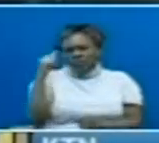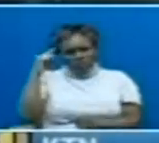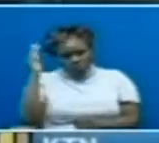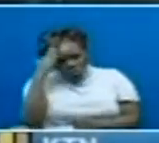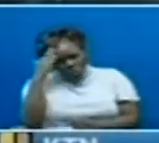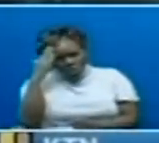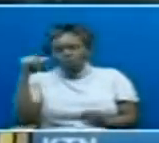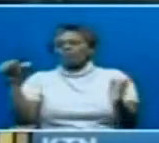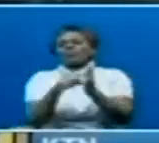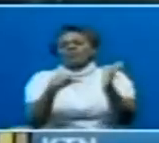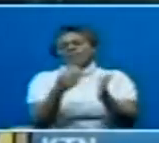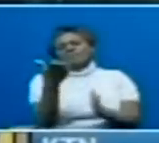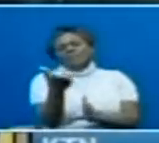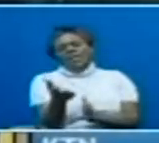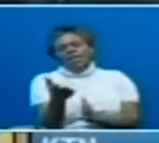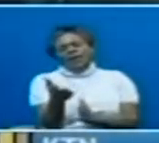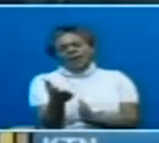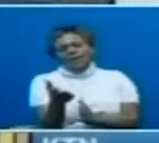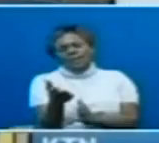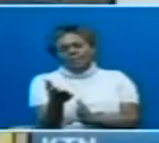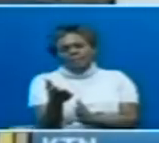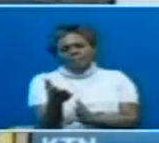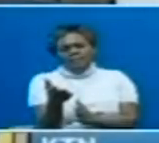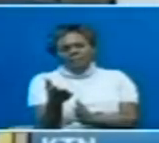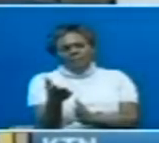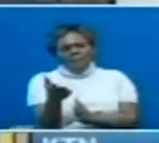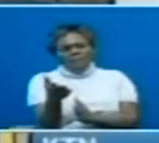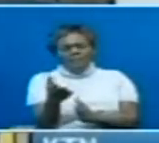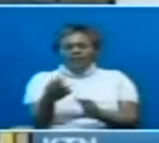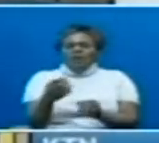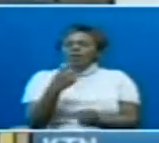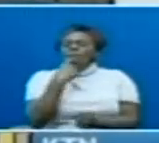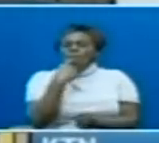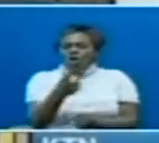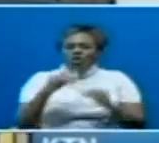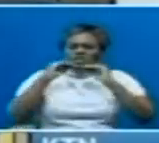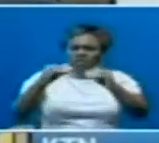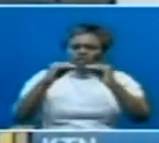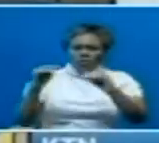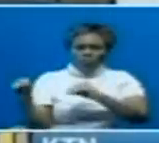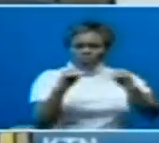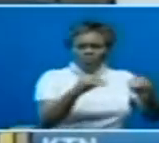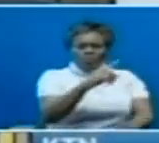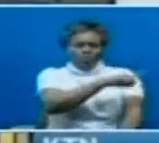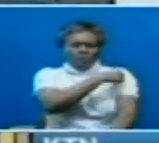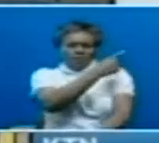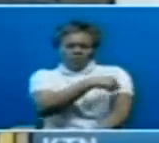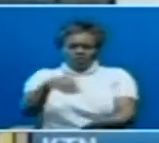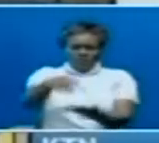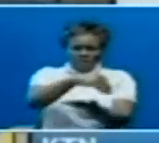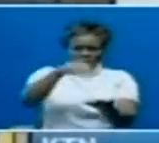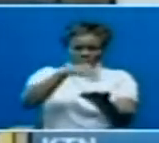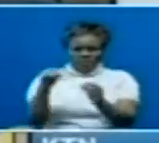that he has a problem, something is wrong with him. Moi Teaching and Referral Hospital will be the center